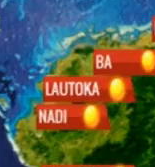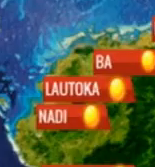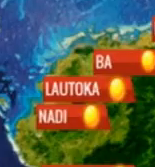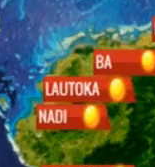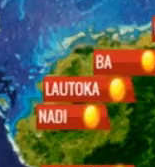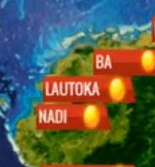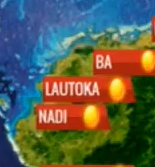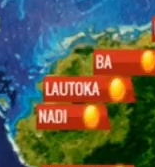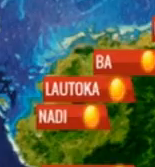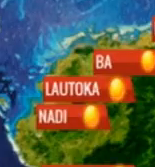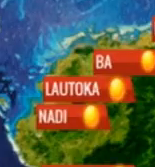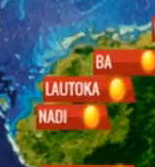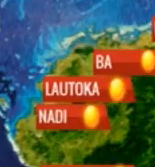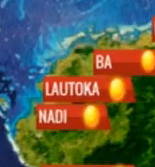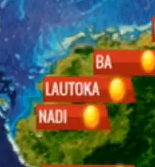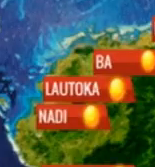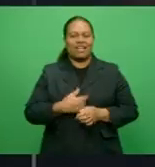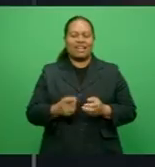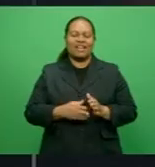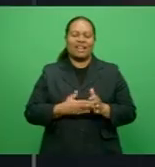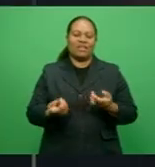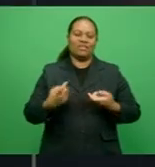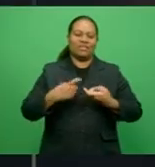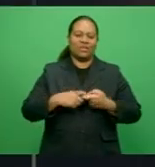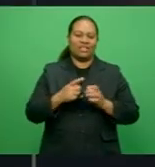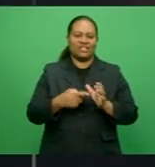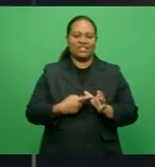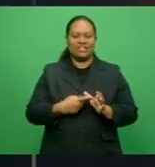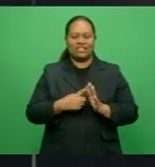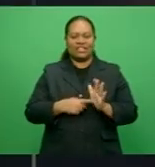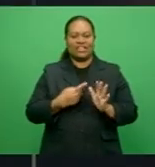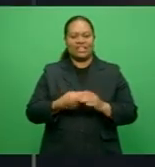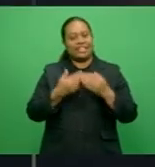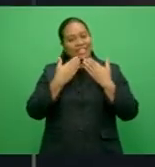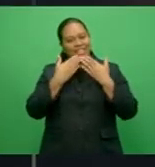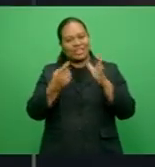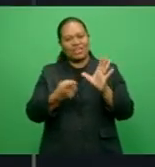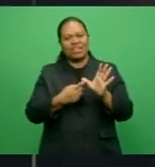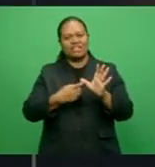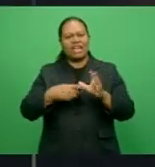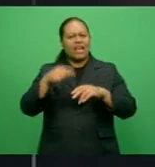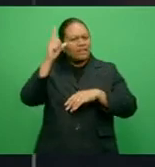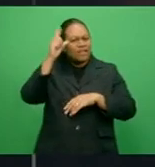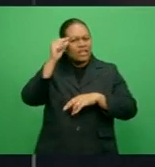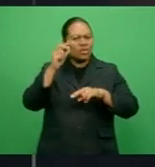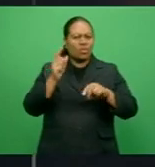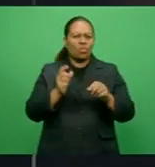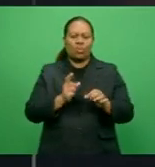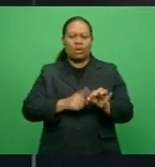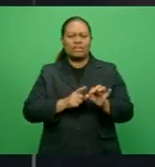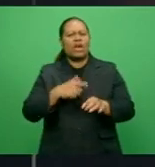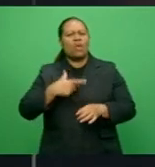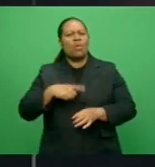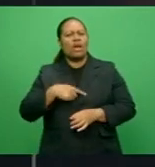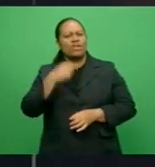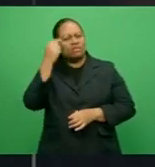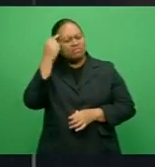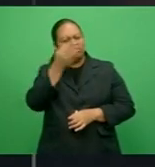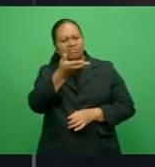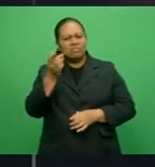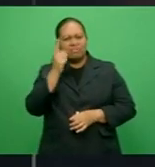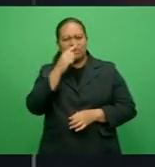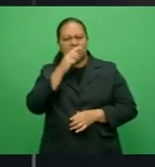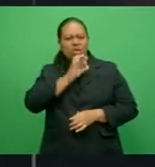end. Jackie is with you next. Thanks so much for that, Angie. In Fijian Pulse, we asked, why do you think Fijians are not abiding